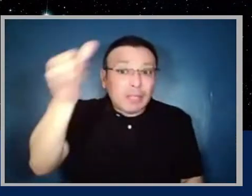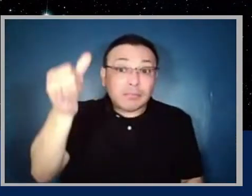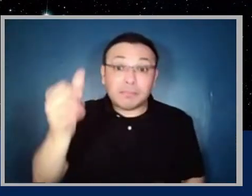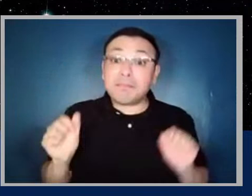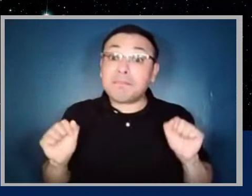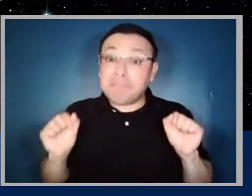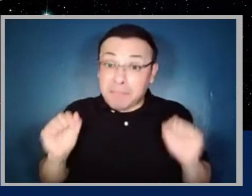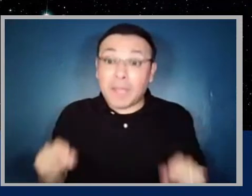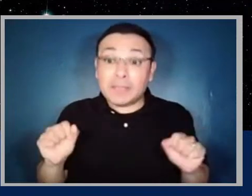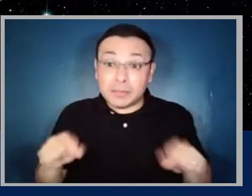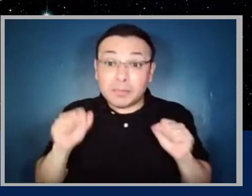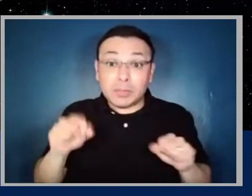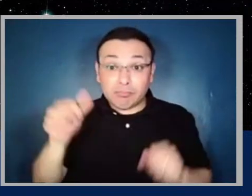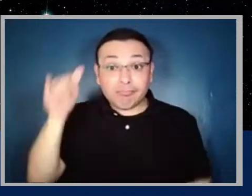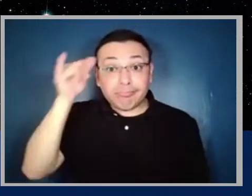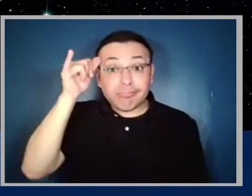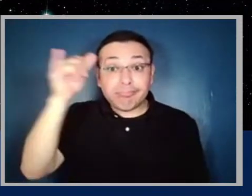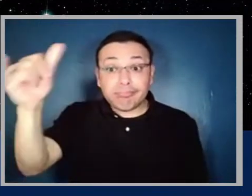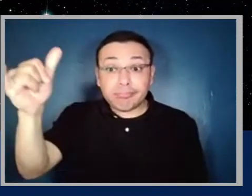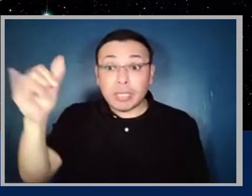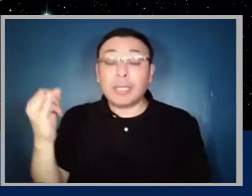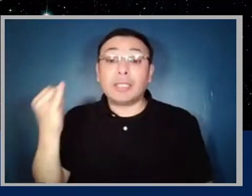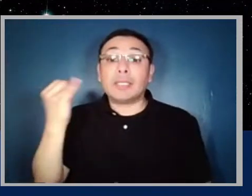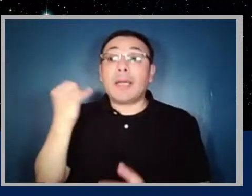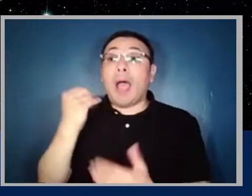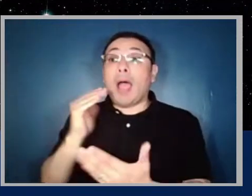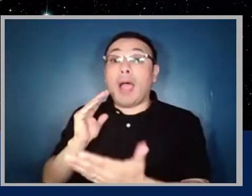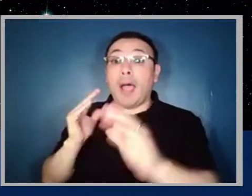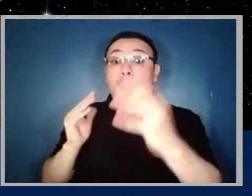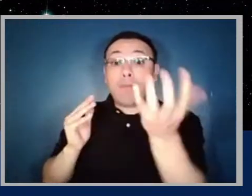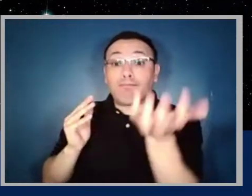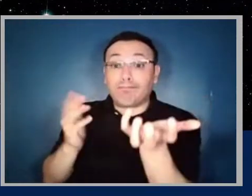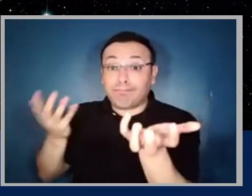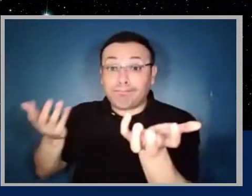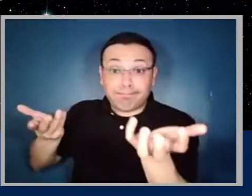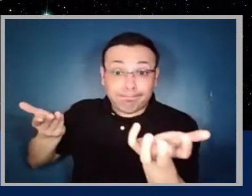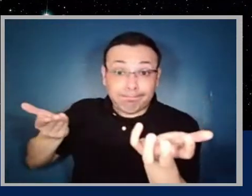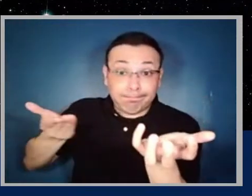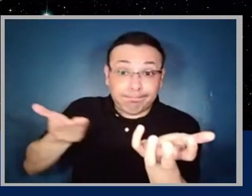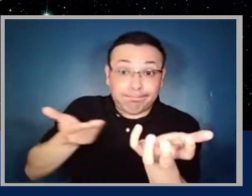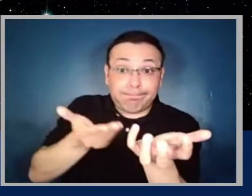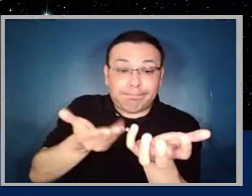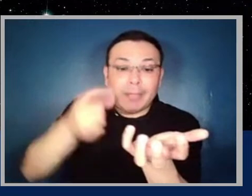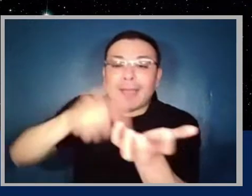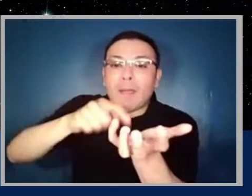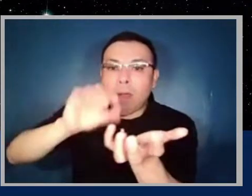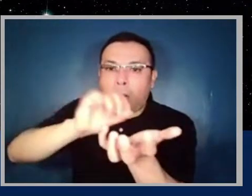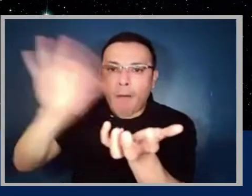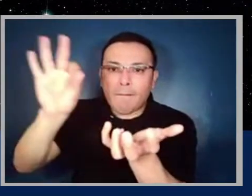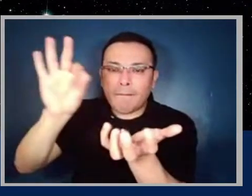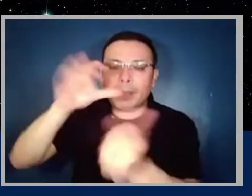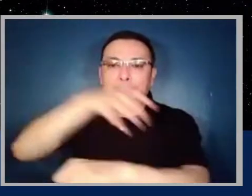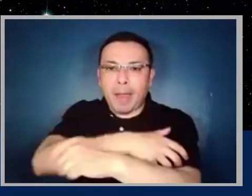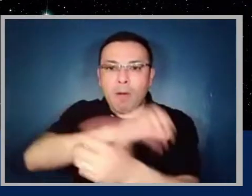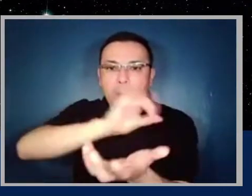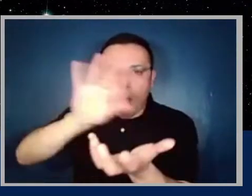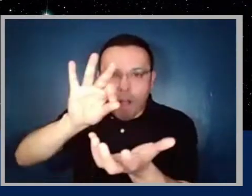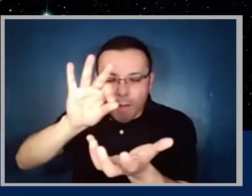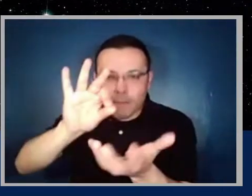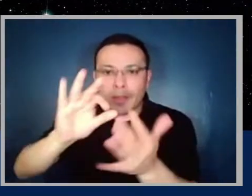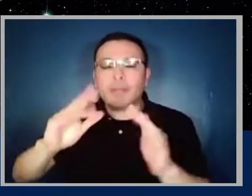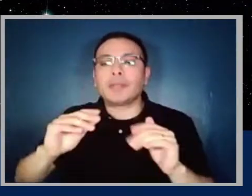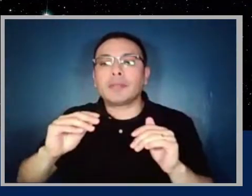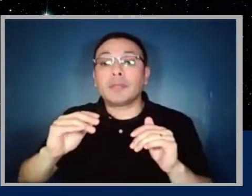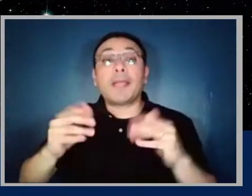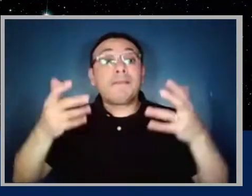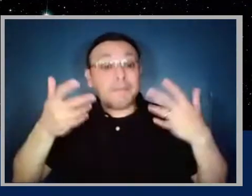get the capsule because we couldn't approach it until flight control turned off the vehicle. And so once they did, we had the official handover to the